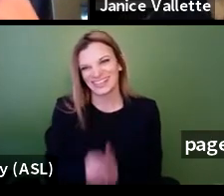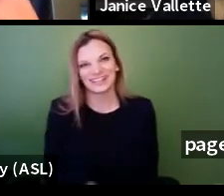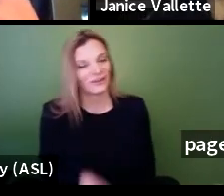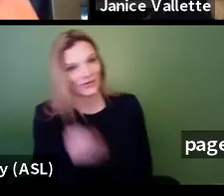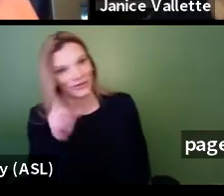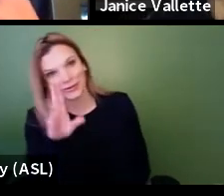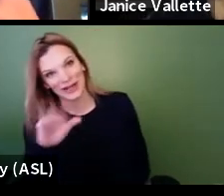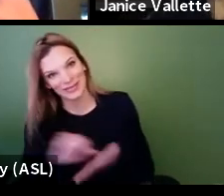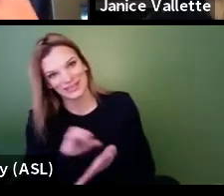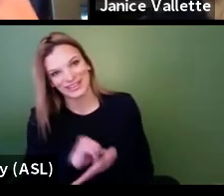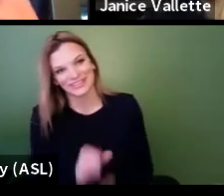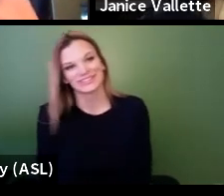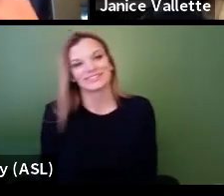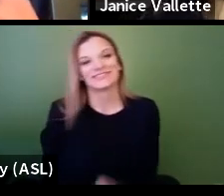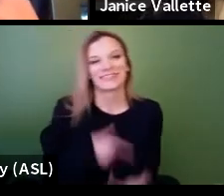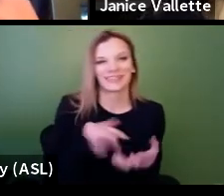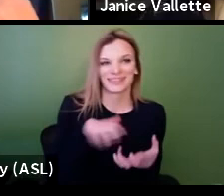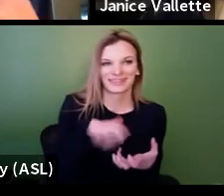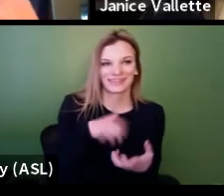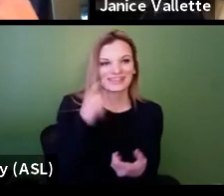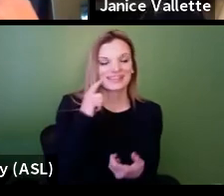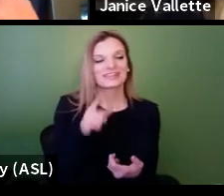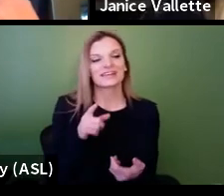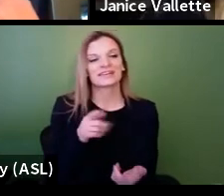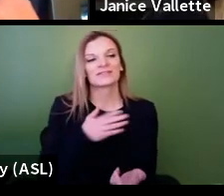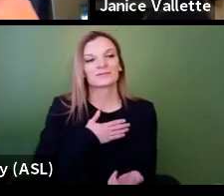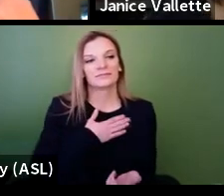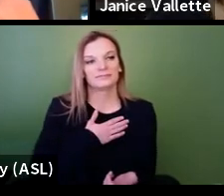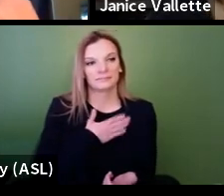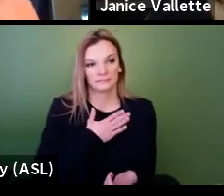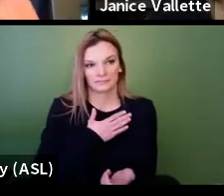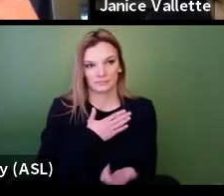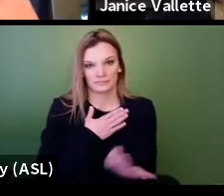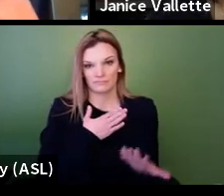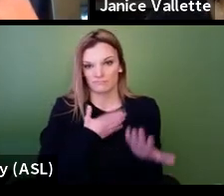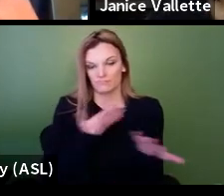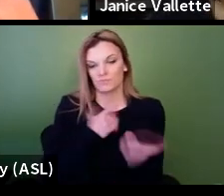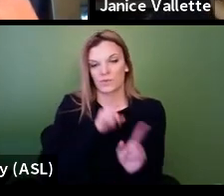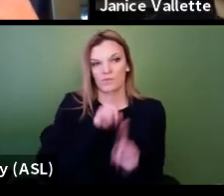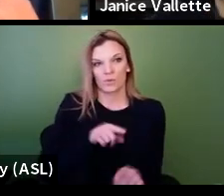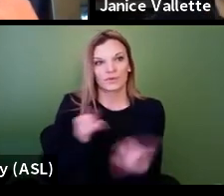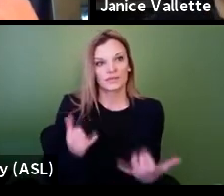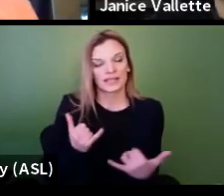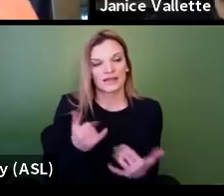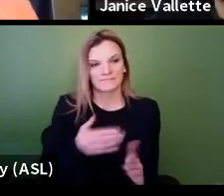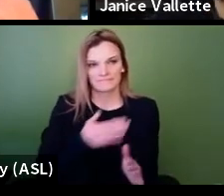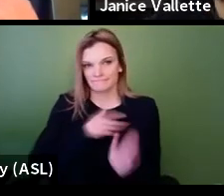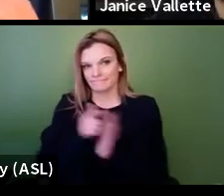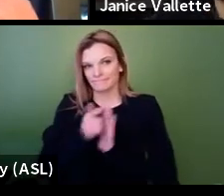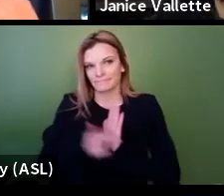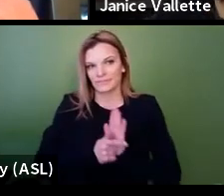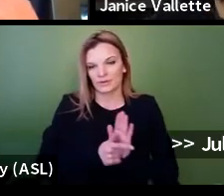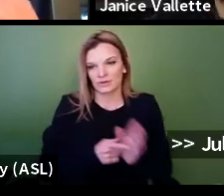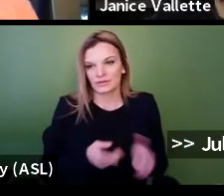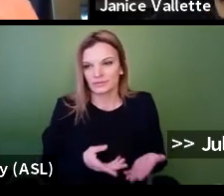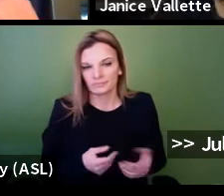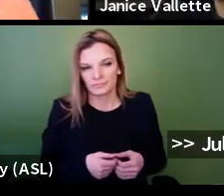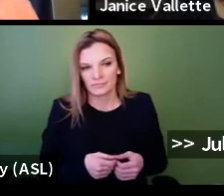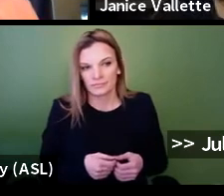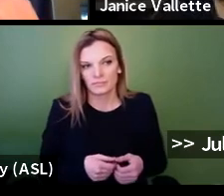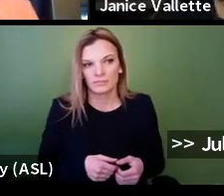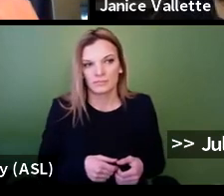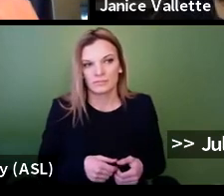page. For my general counsel report today, I would like to share that you will notice